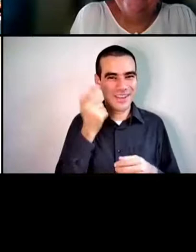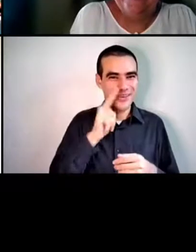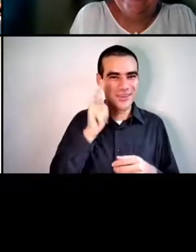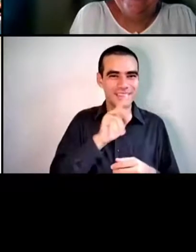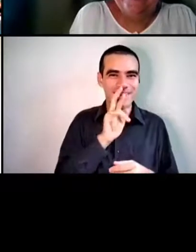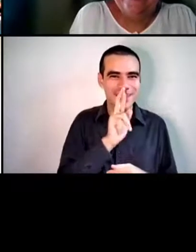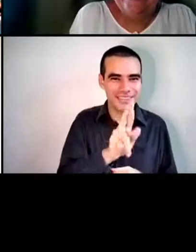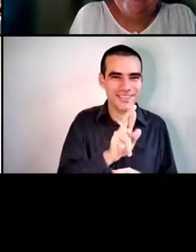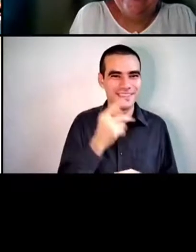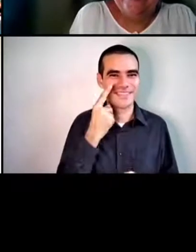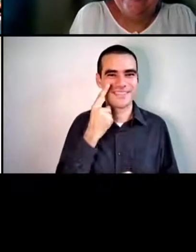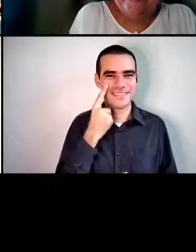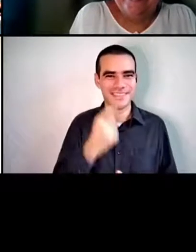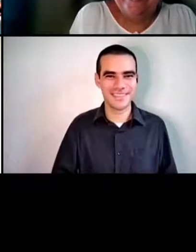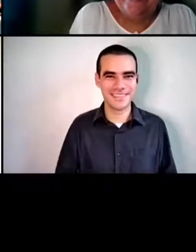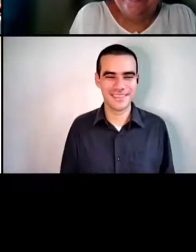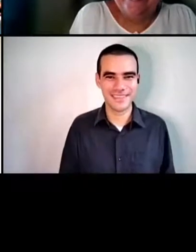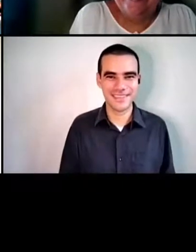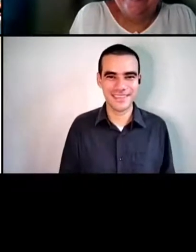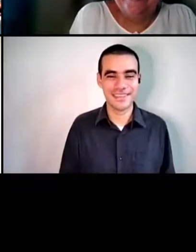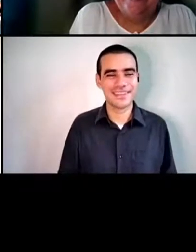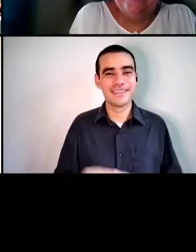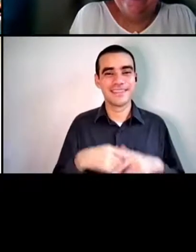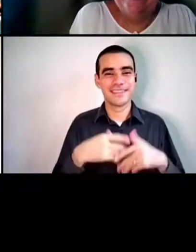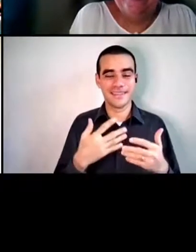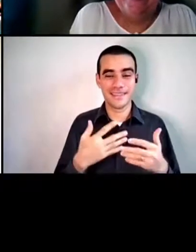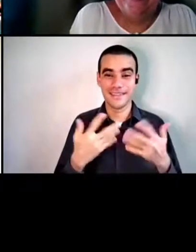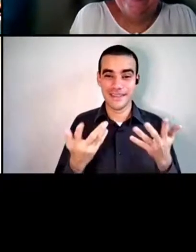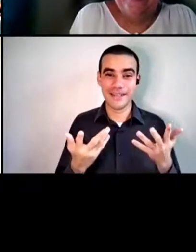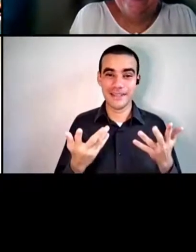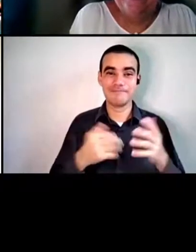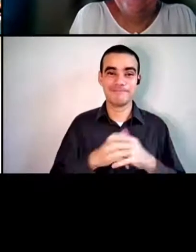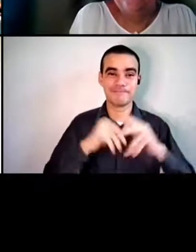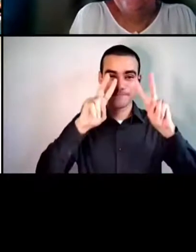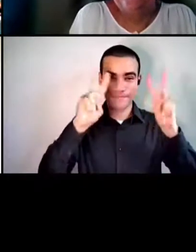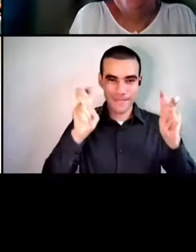Let's bring some contribution here.